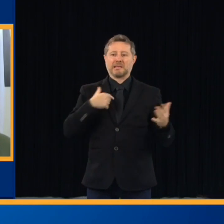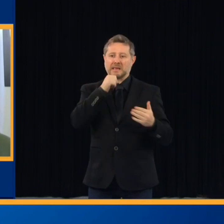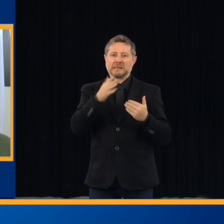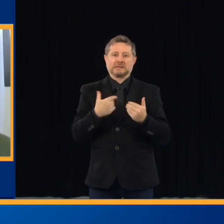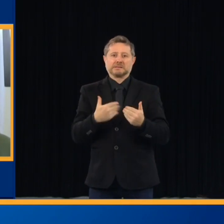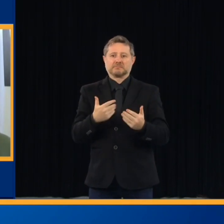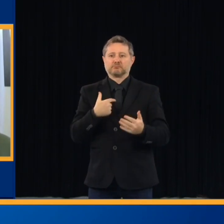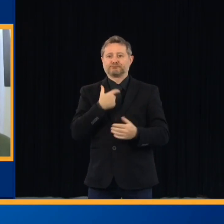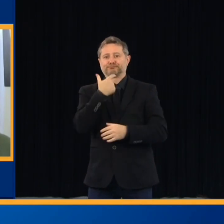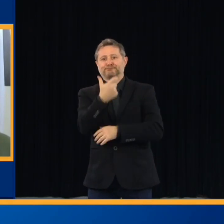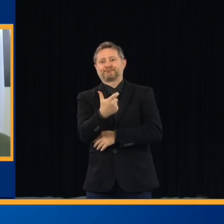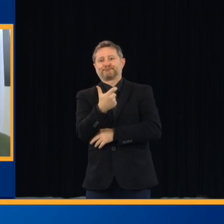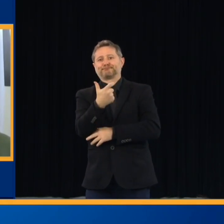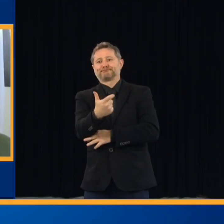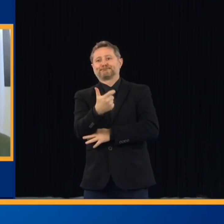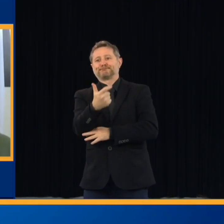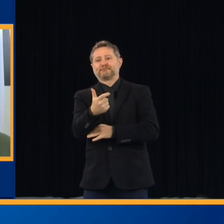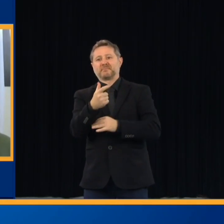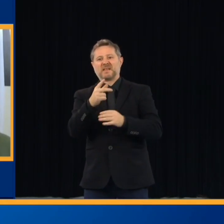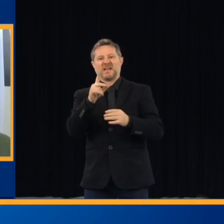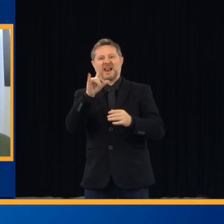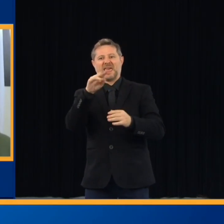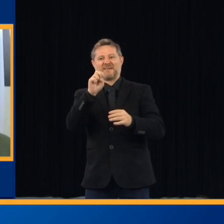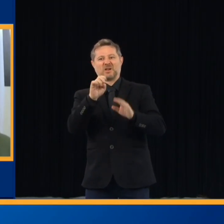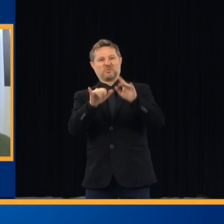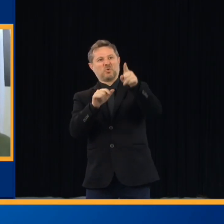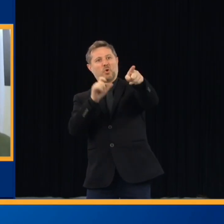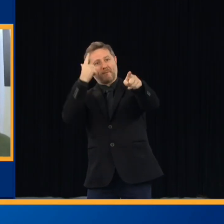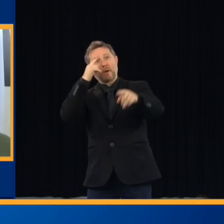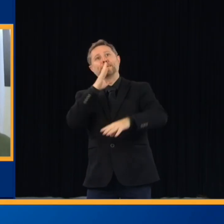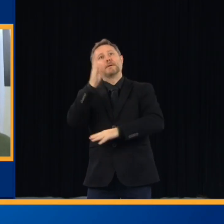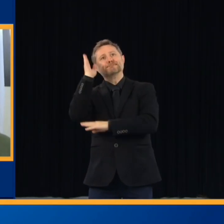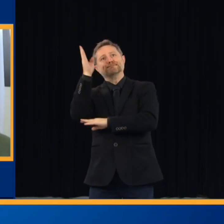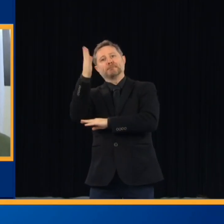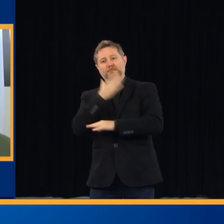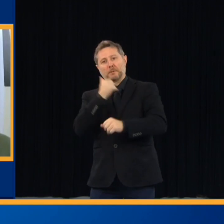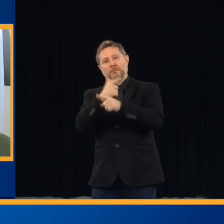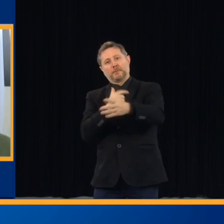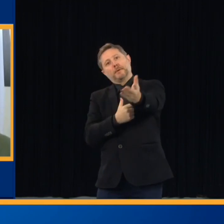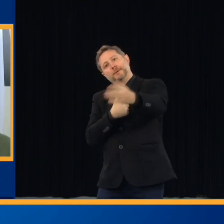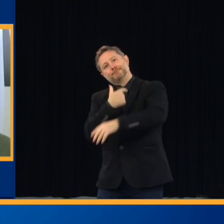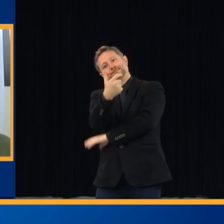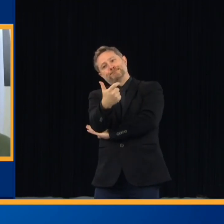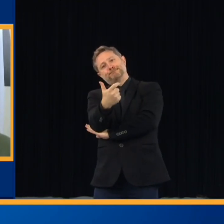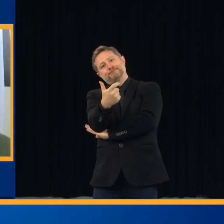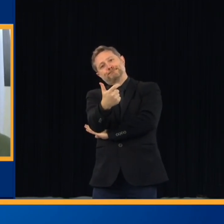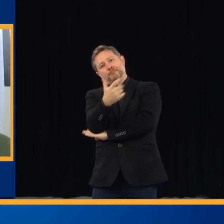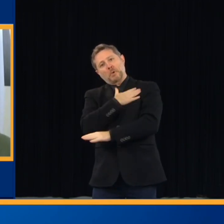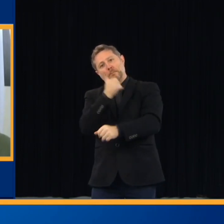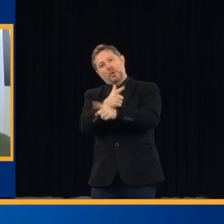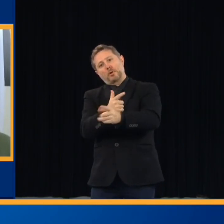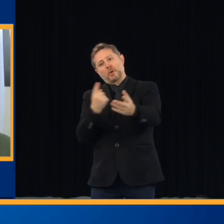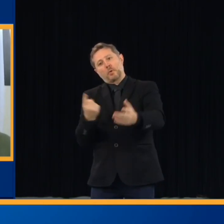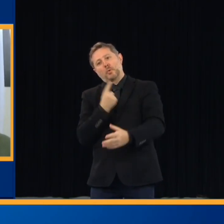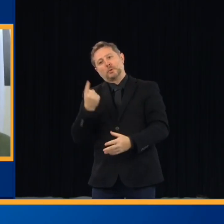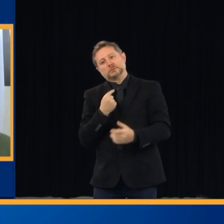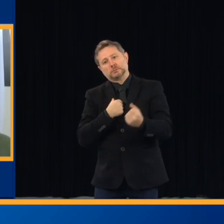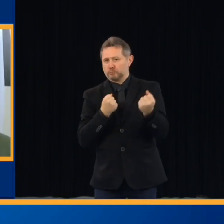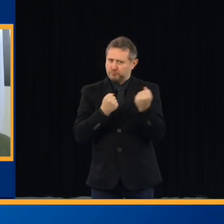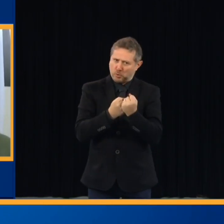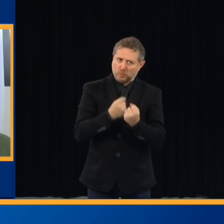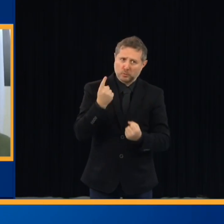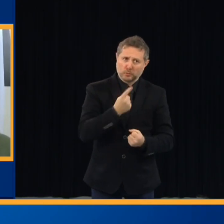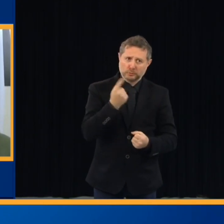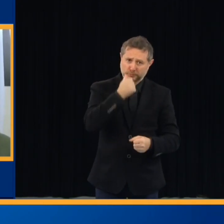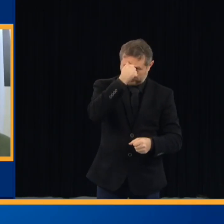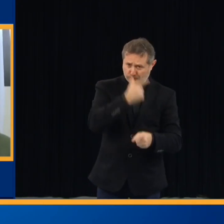time with you. And I can tell people, of course, I'm your brother. I'll never be objective about you. You're my favorite guy. But I've never